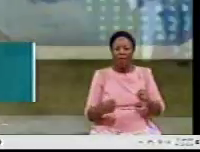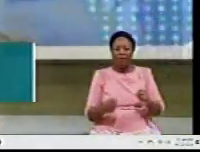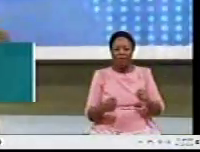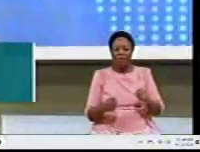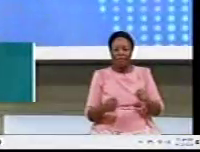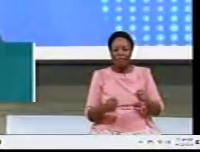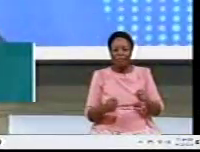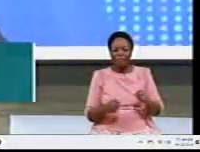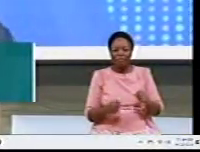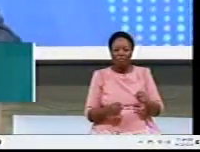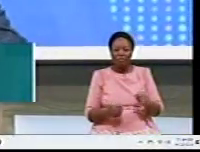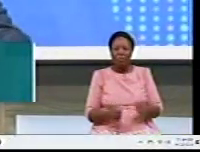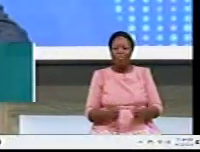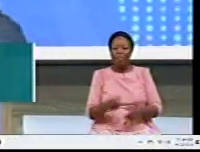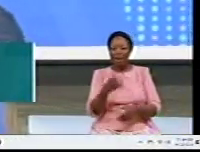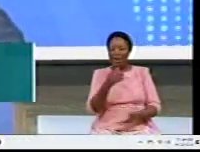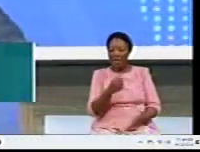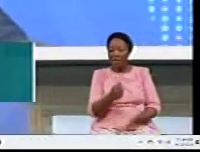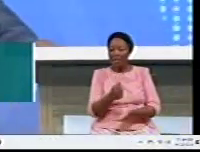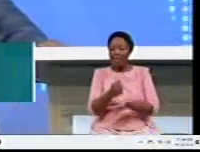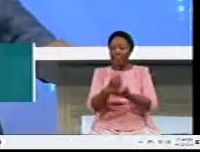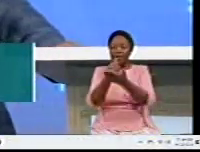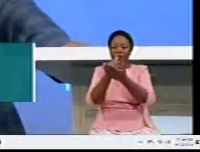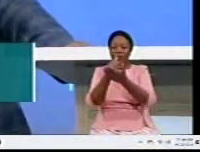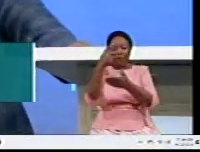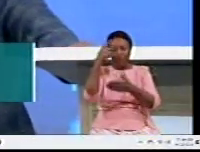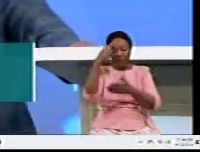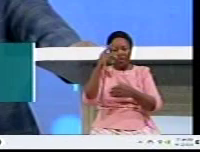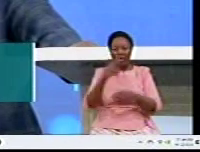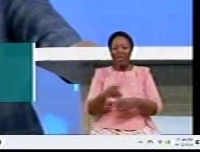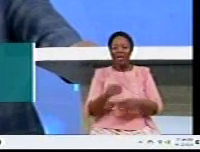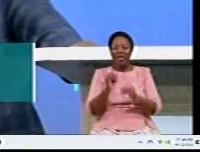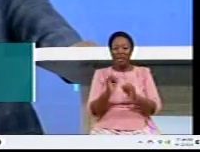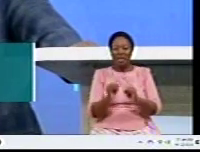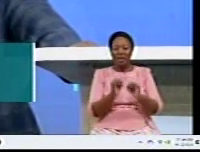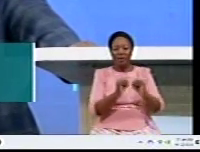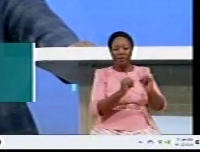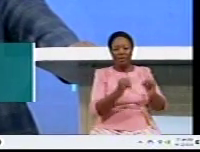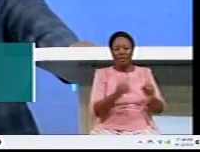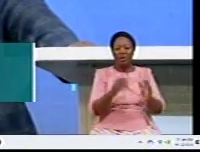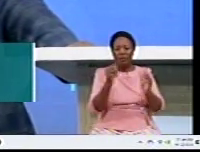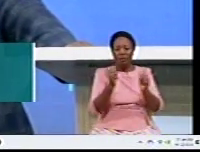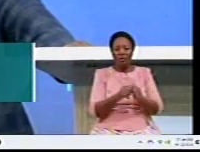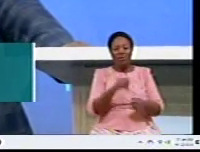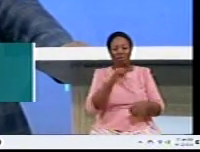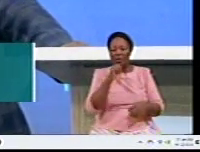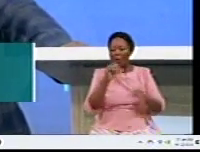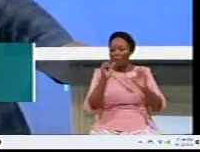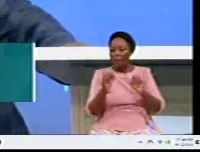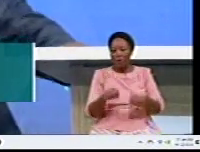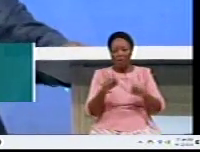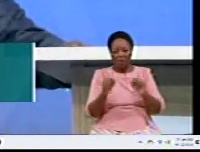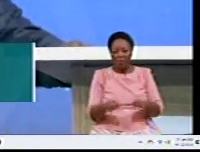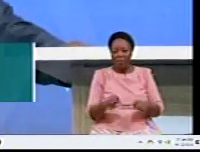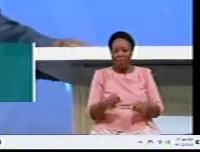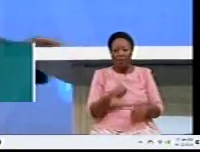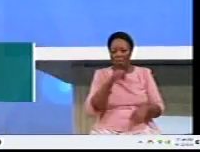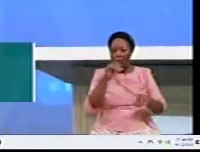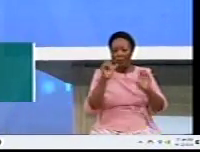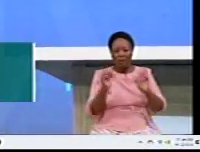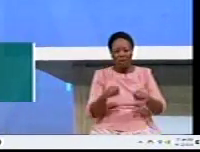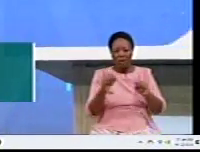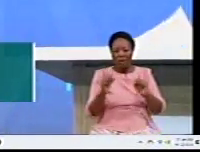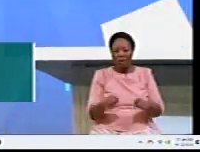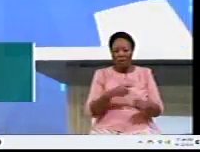intervention for individuals with impossibility. Impossibility. When